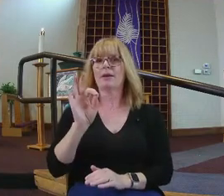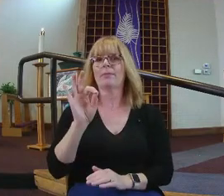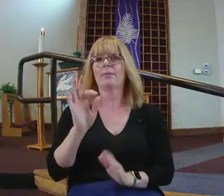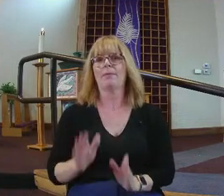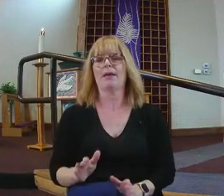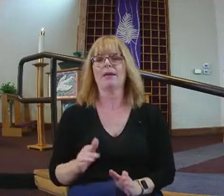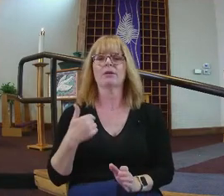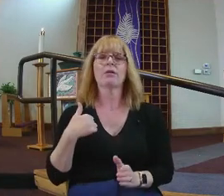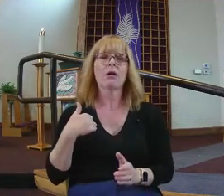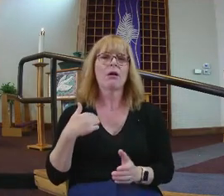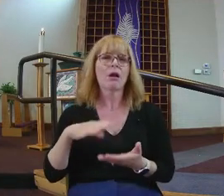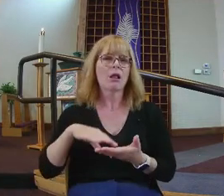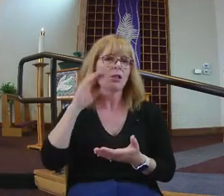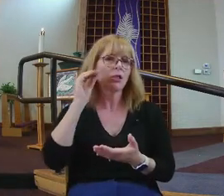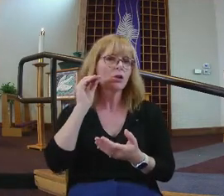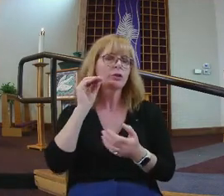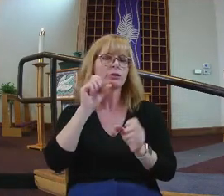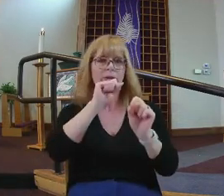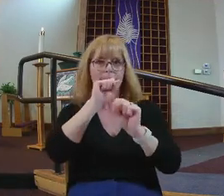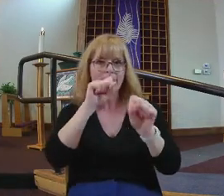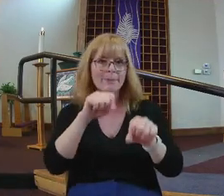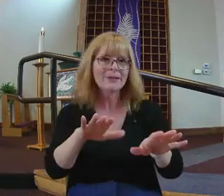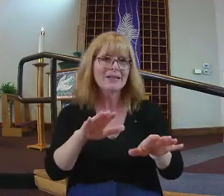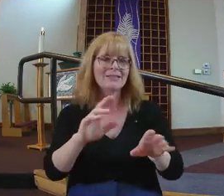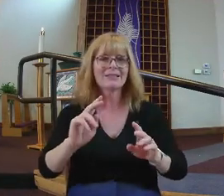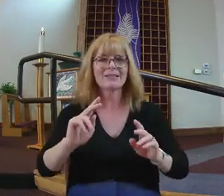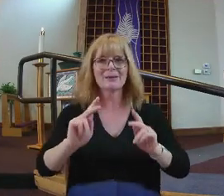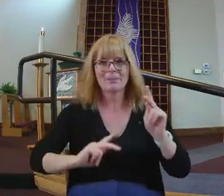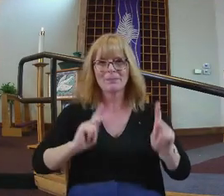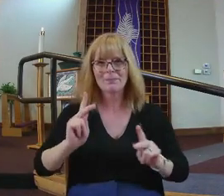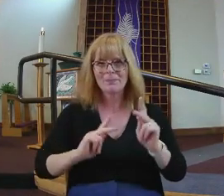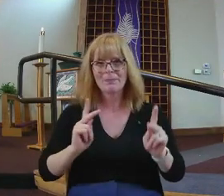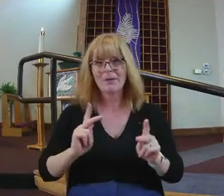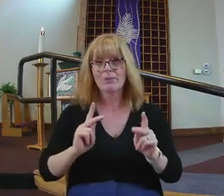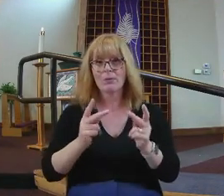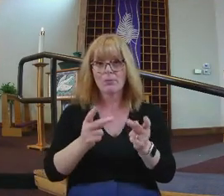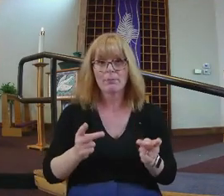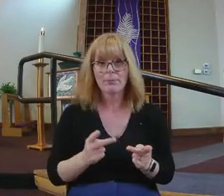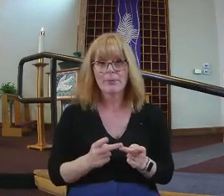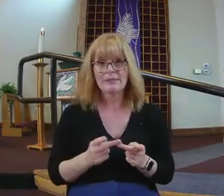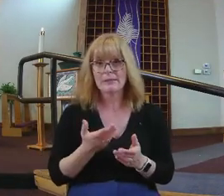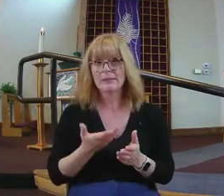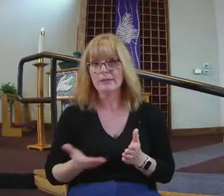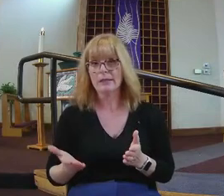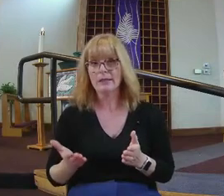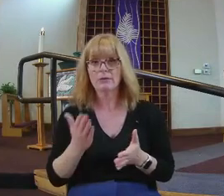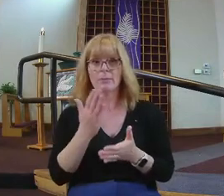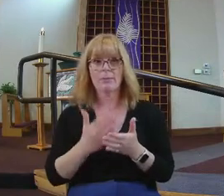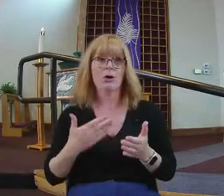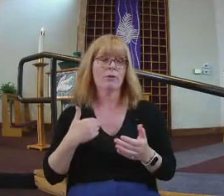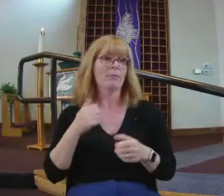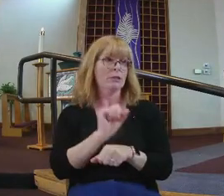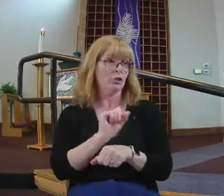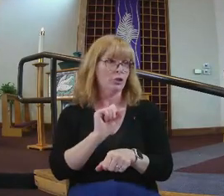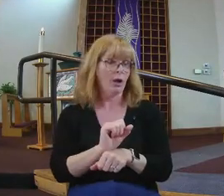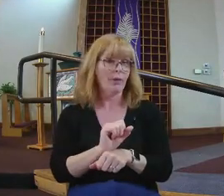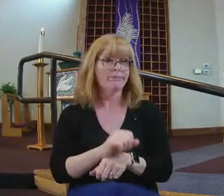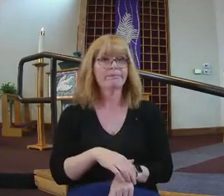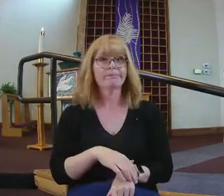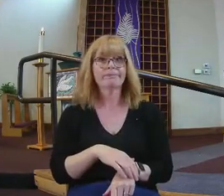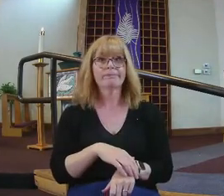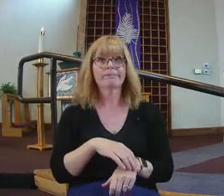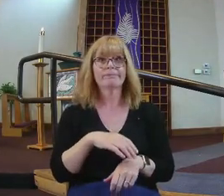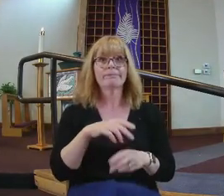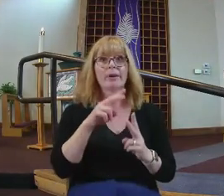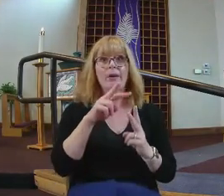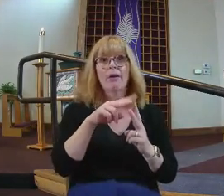blessing people, places, and things came with the territory. I have blessed couples at their marriages